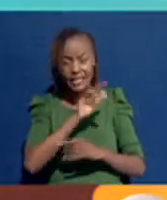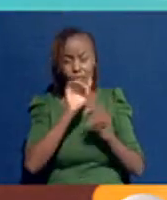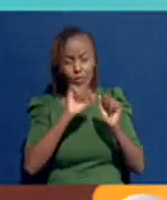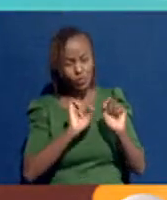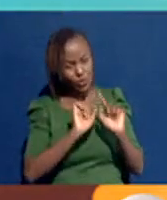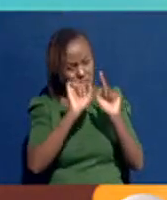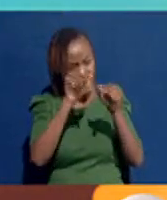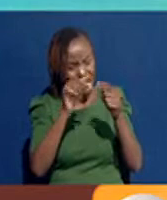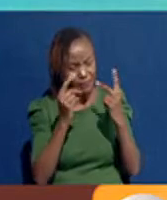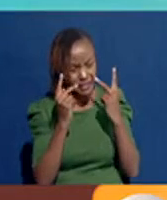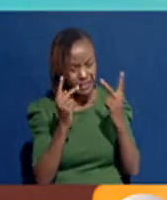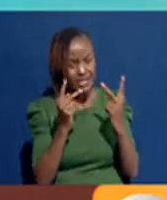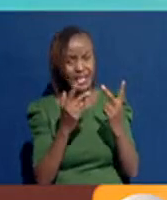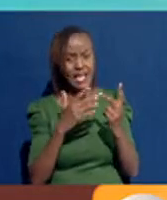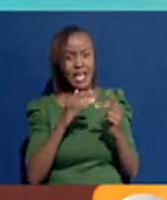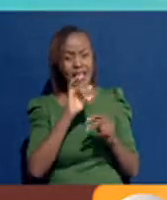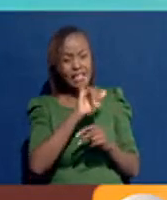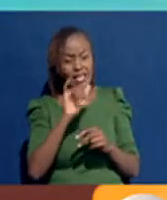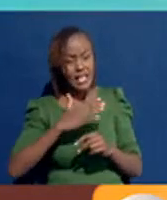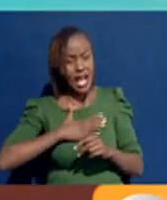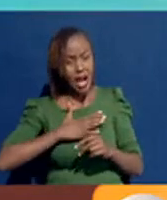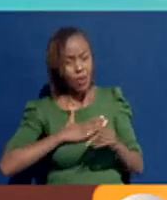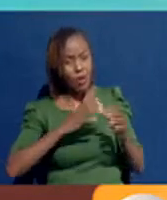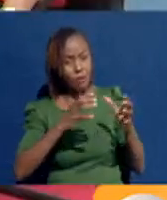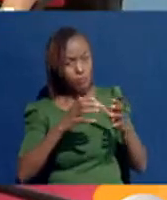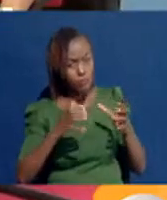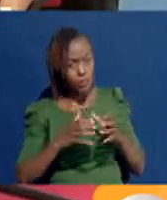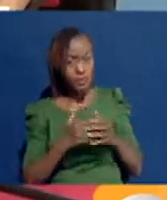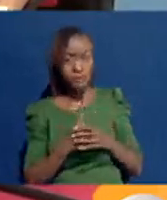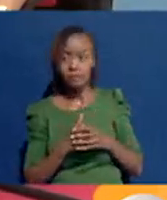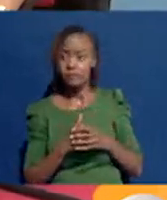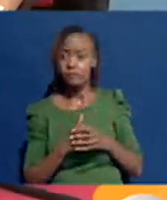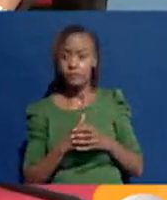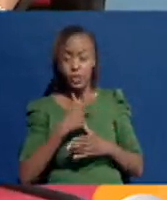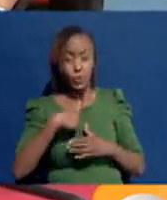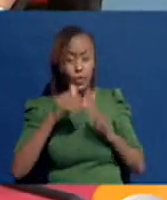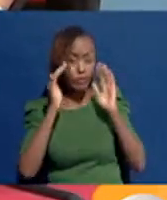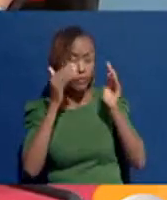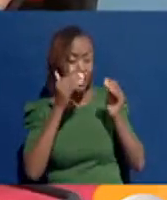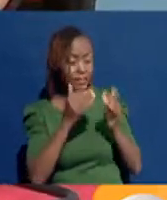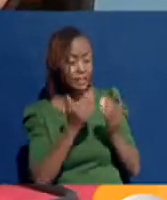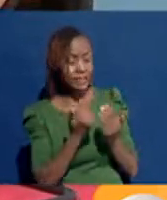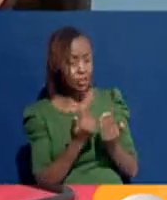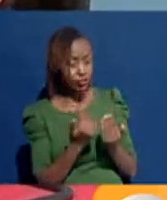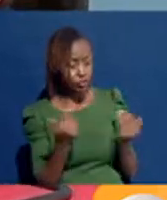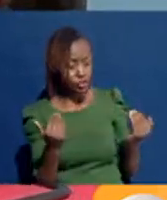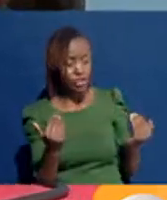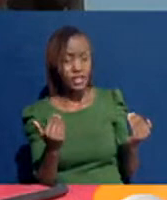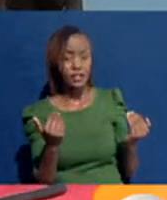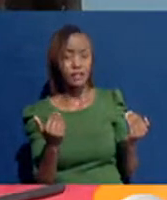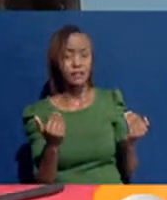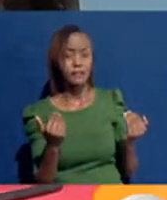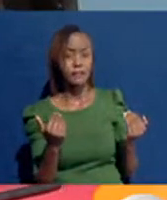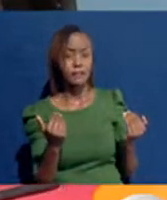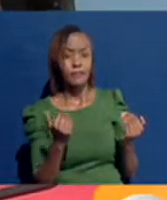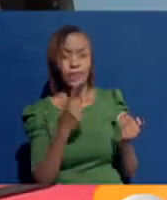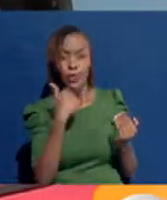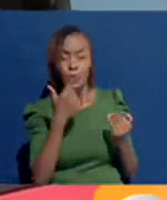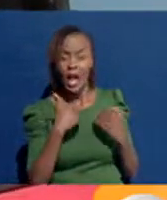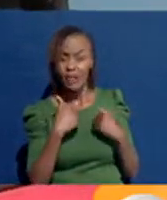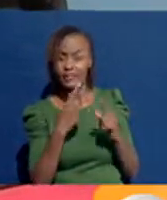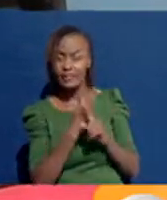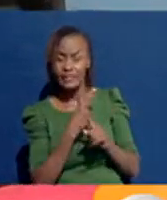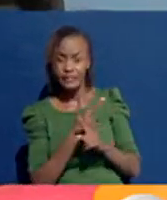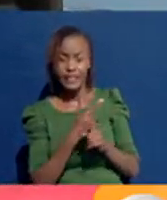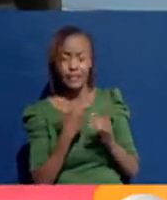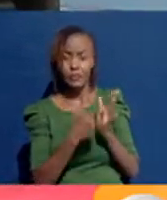of the CSR. That focuses on children, or yes, no children. Okay. With some heart problems. Yeah. So we